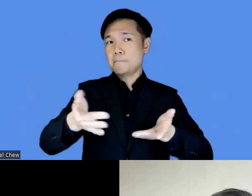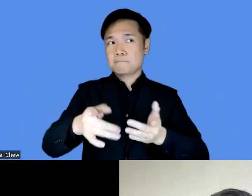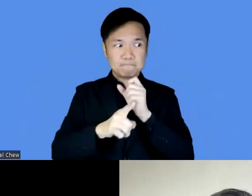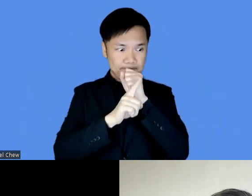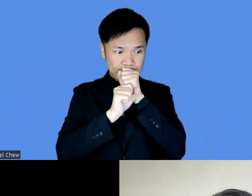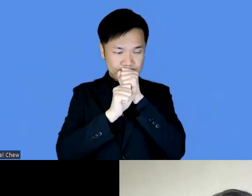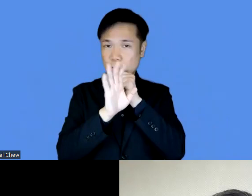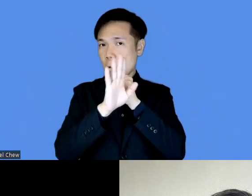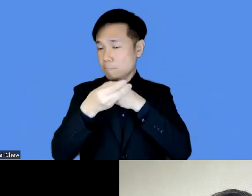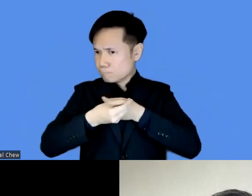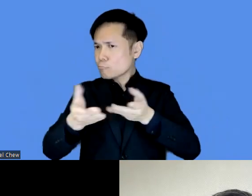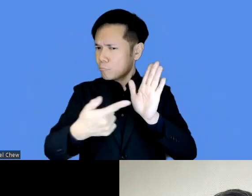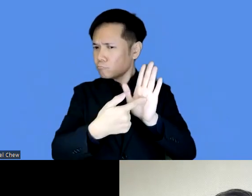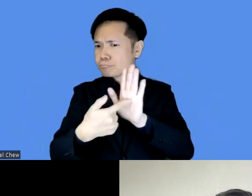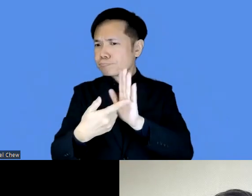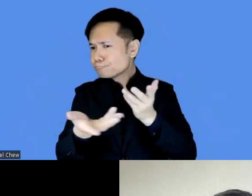is